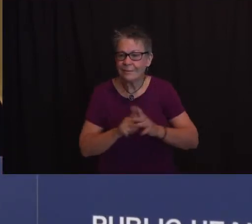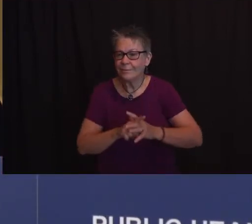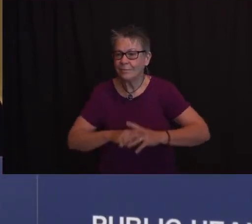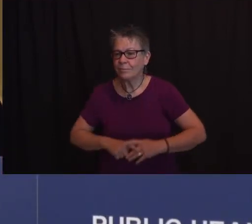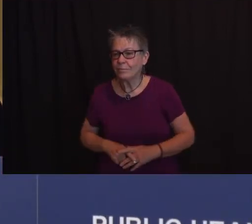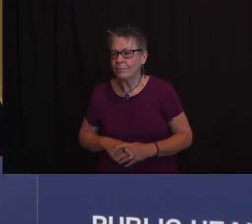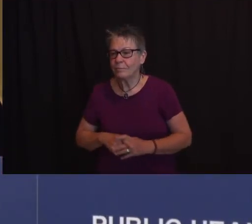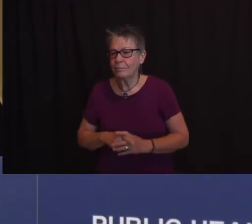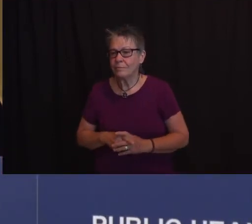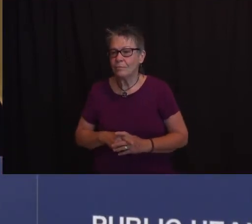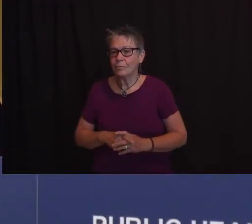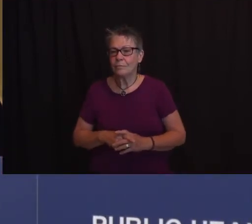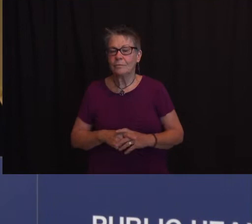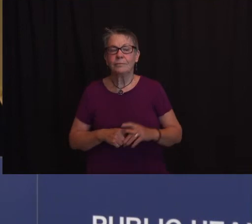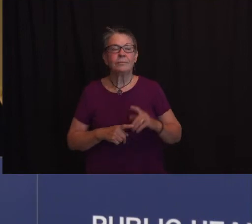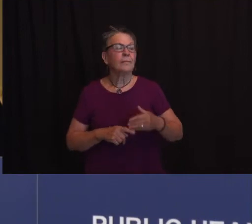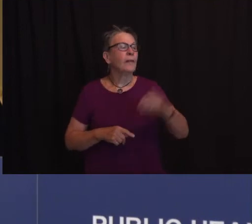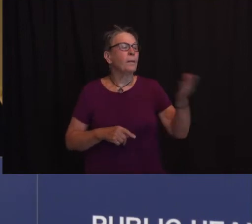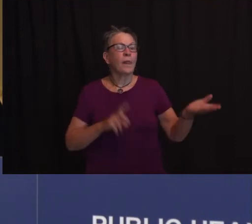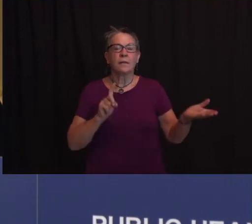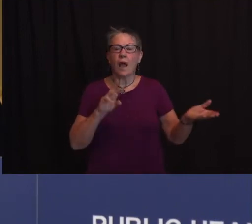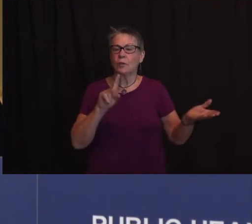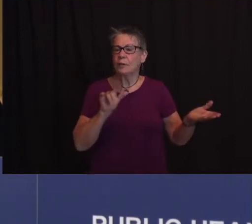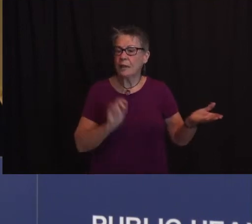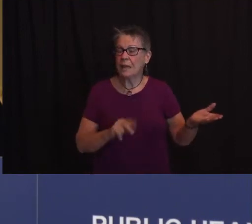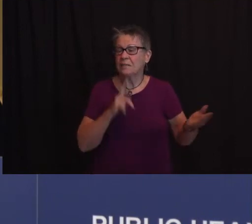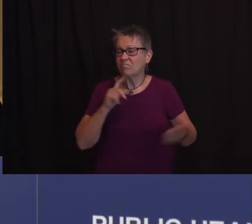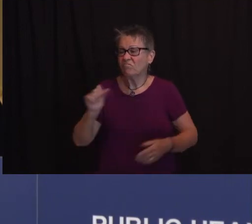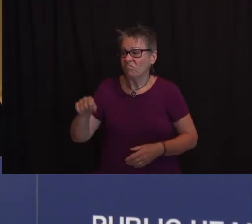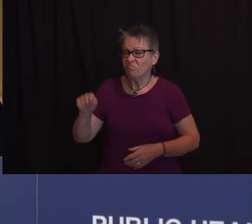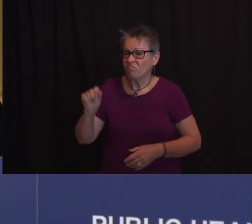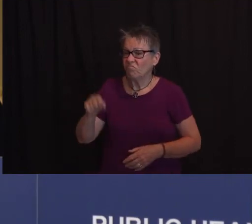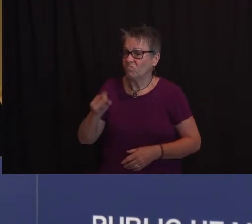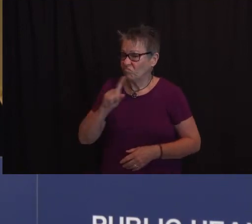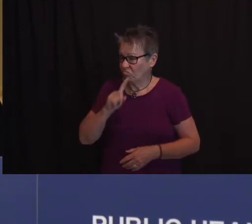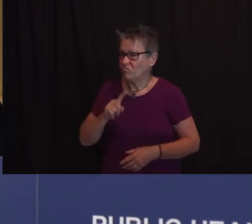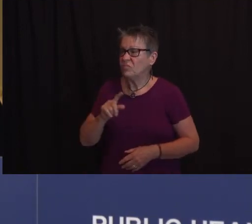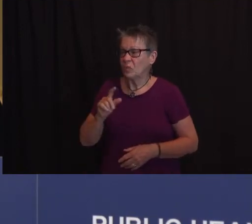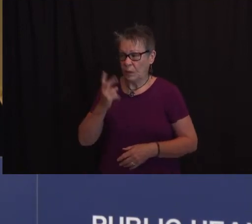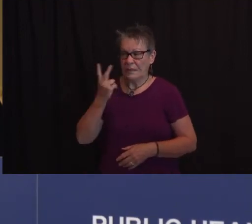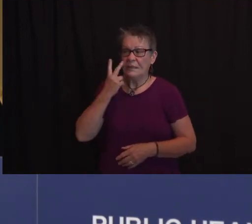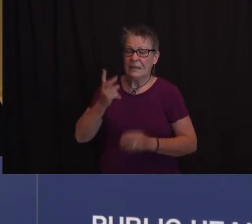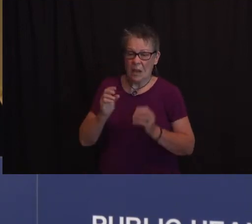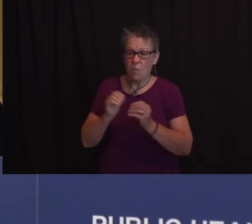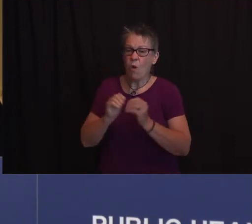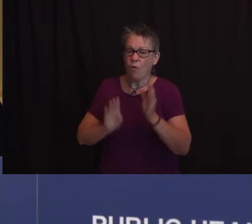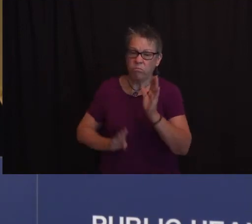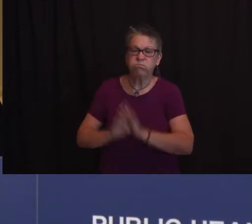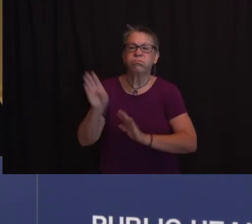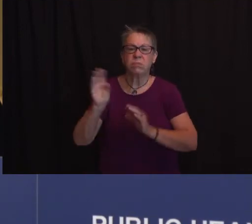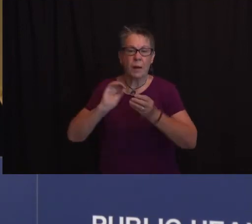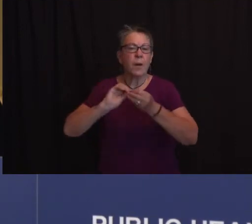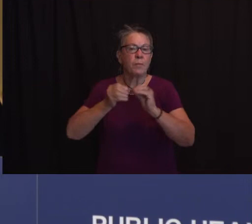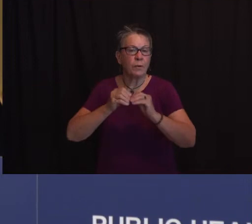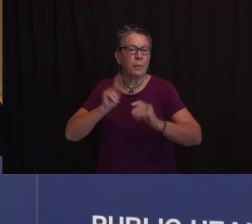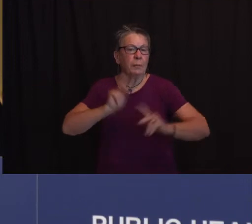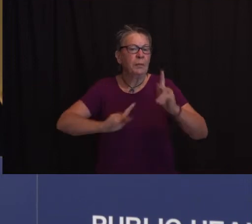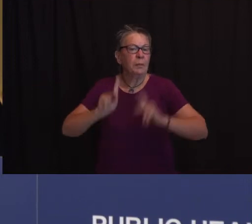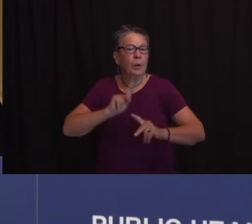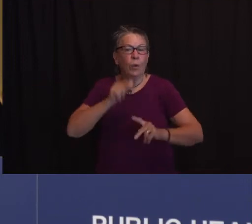respiratory viruses aside from SARS-CoV-2 circulating right now. And to the governor's point, you know, when